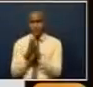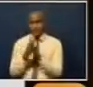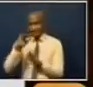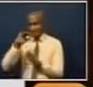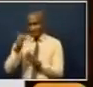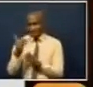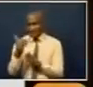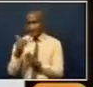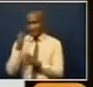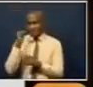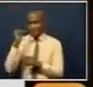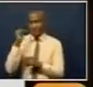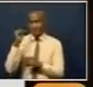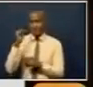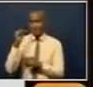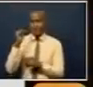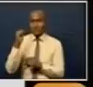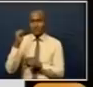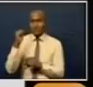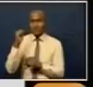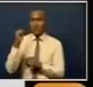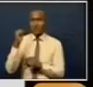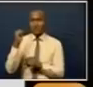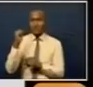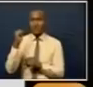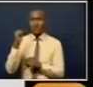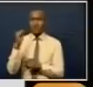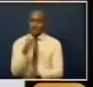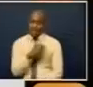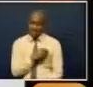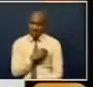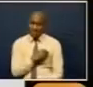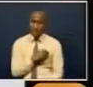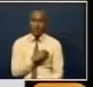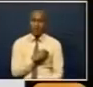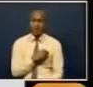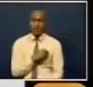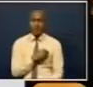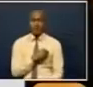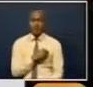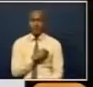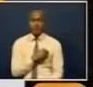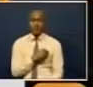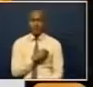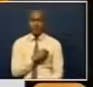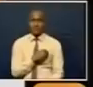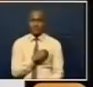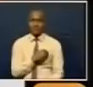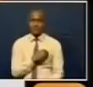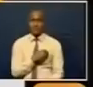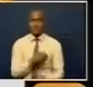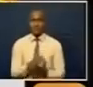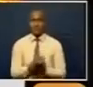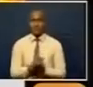real politic. That is empathy, sympathy with backyard. That's